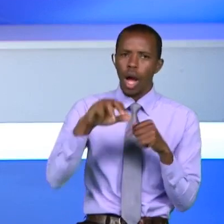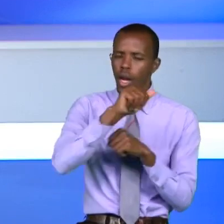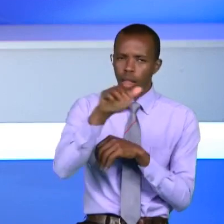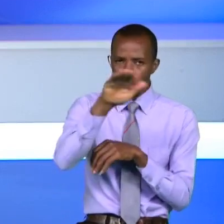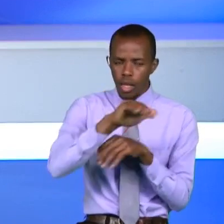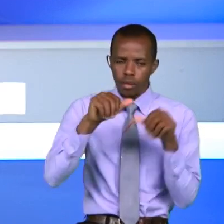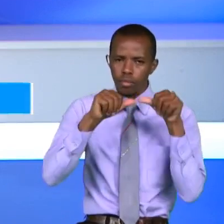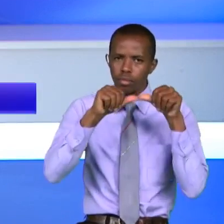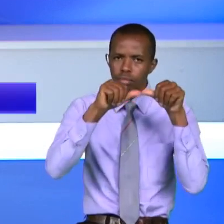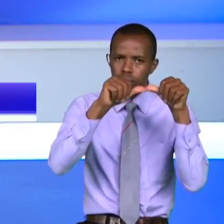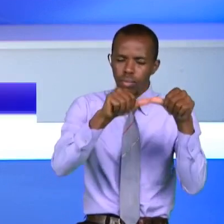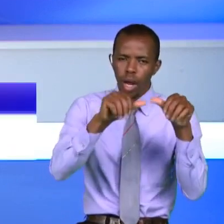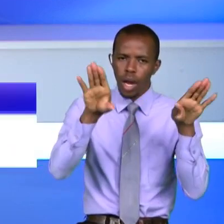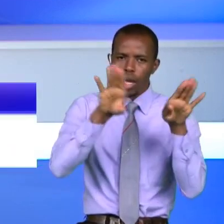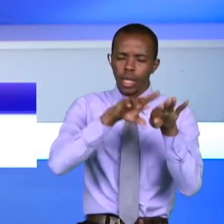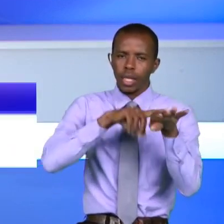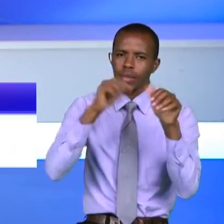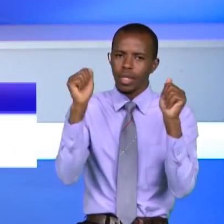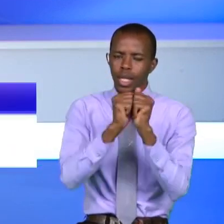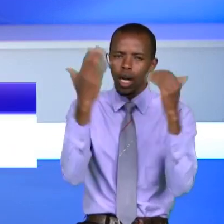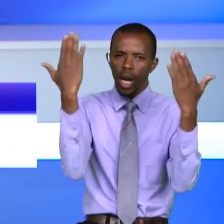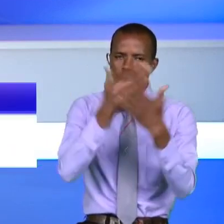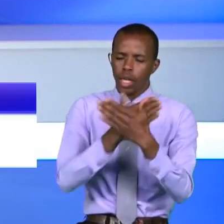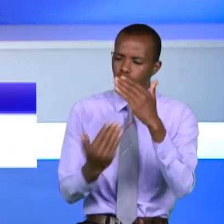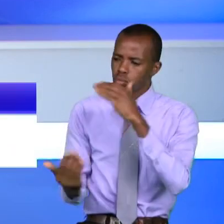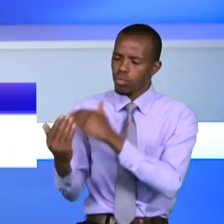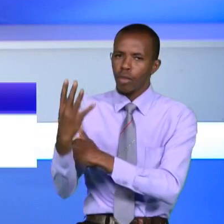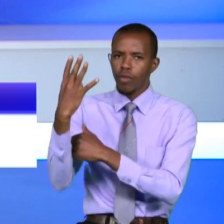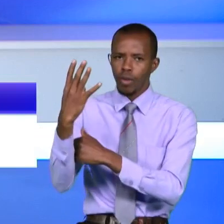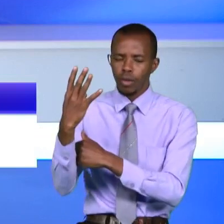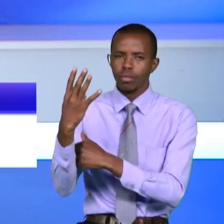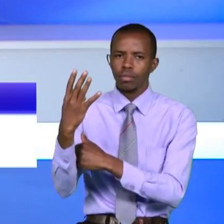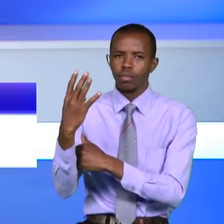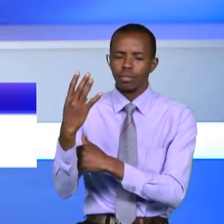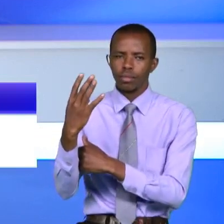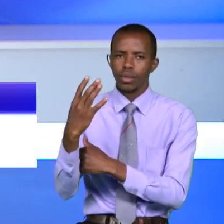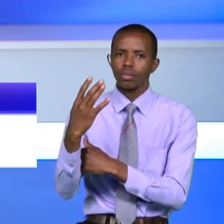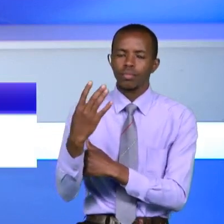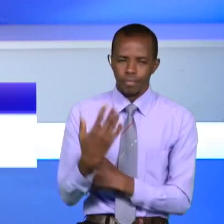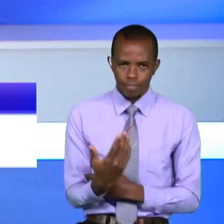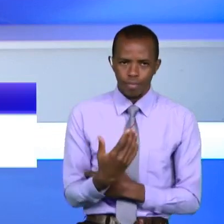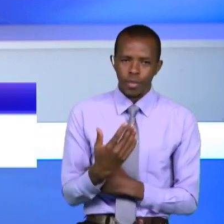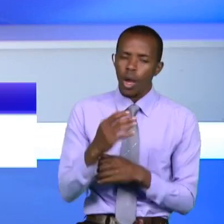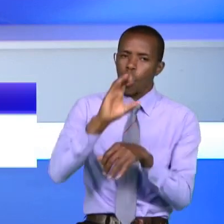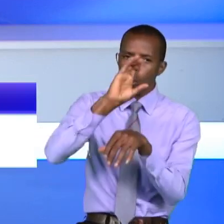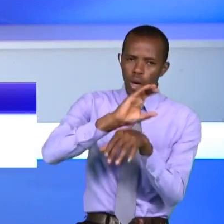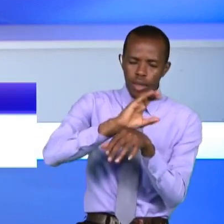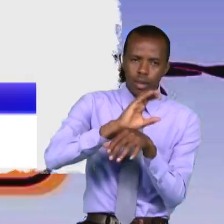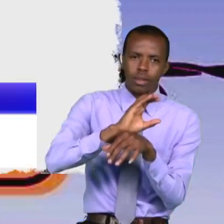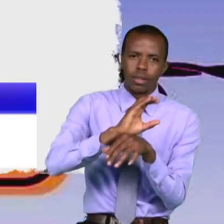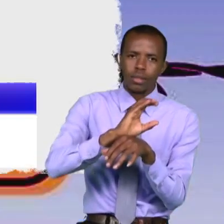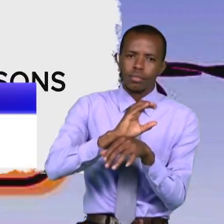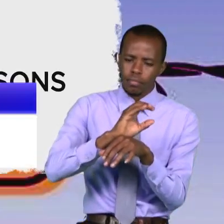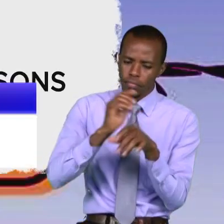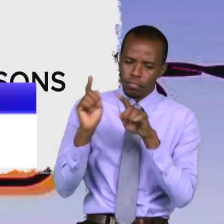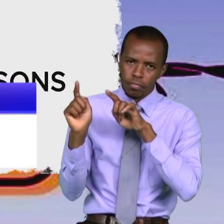will continue with a curfew from 10 p.m. to 4 a.m. for another 60 days. Places of worship will continue observing the one-third capacity rule